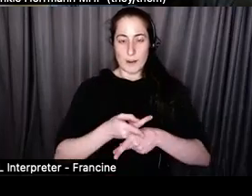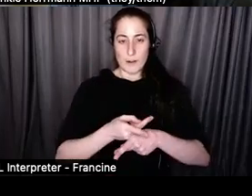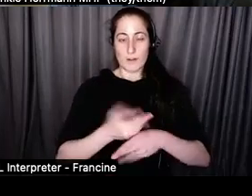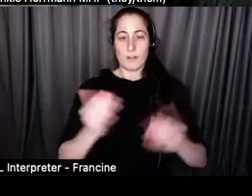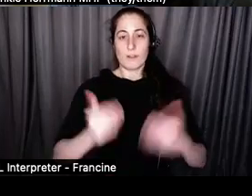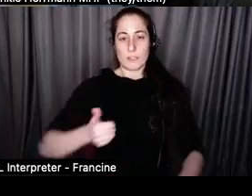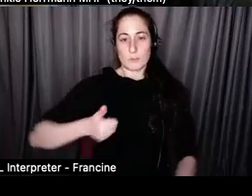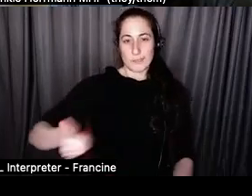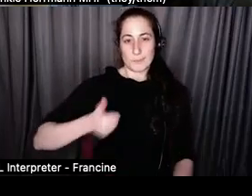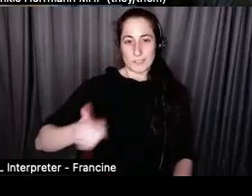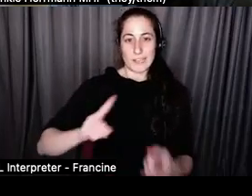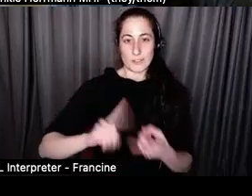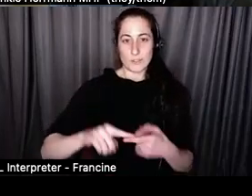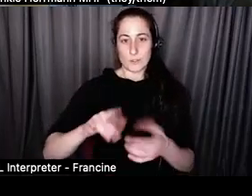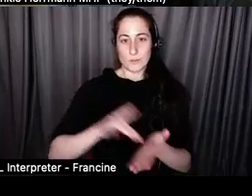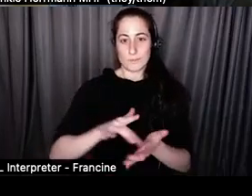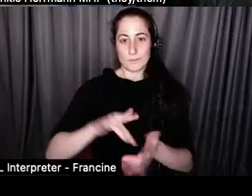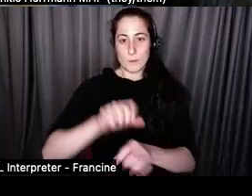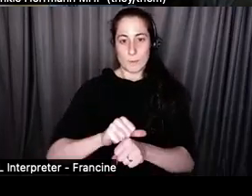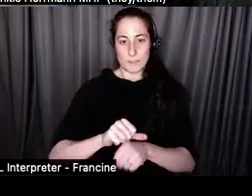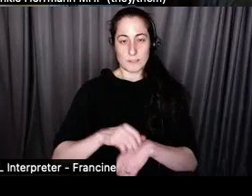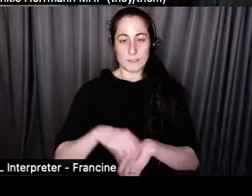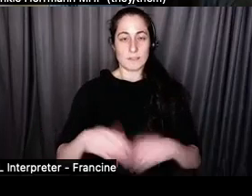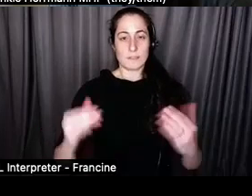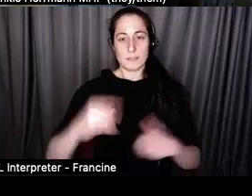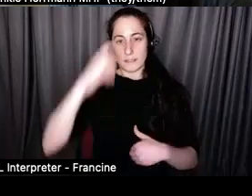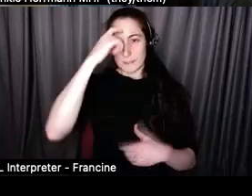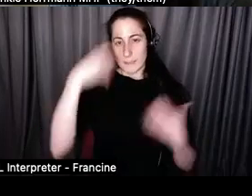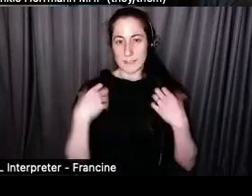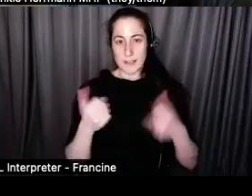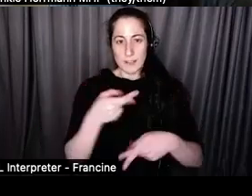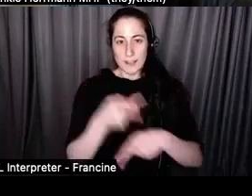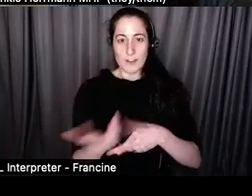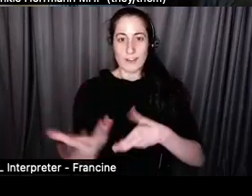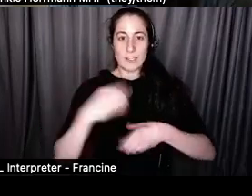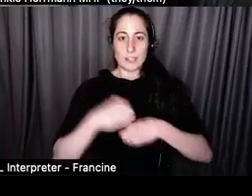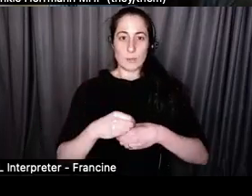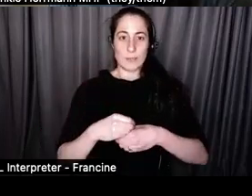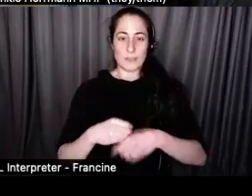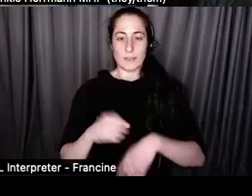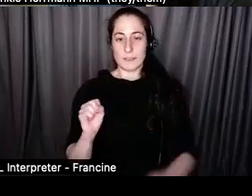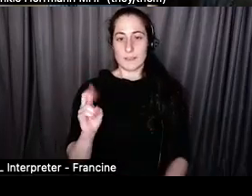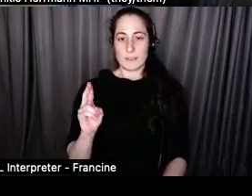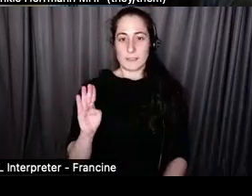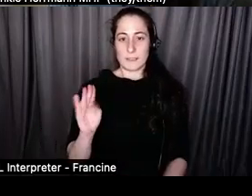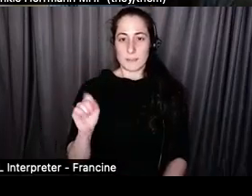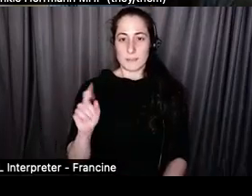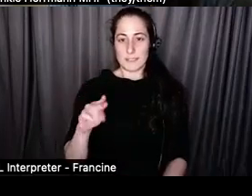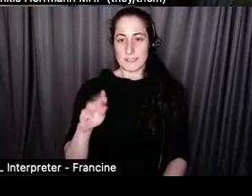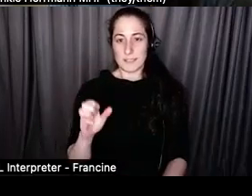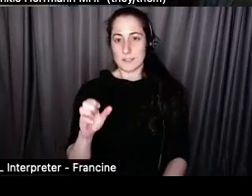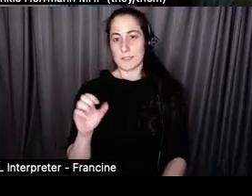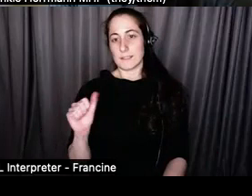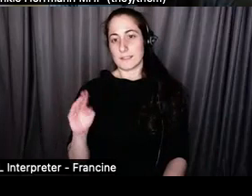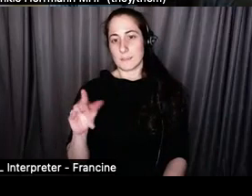to outpatient medical appointments, mental health care, including substance use disorder treatment, crisis respite, which